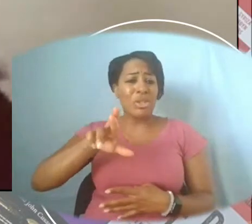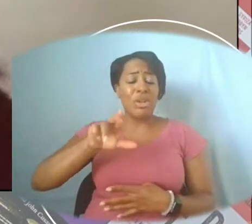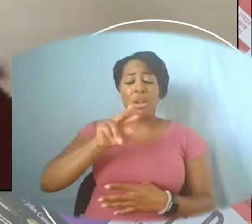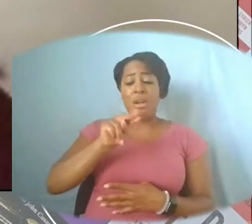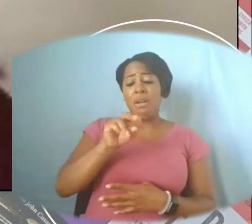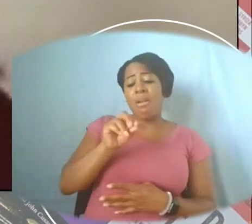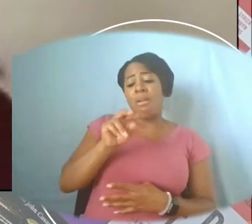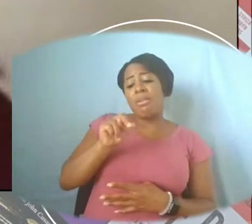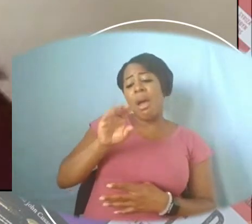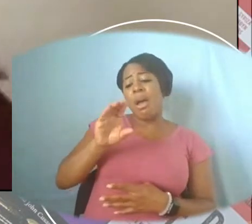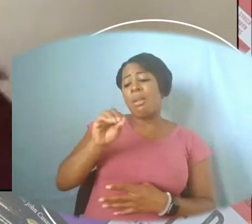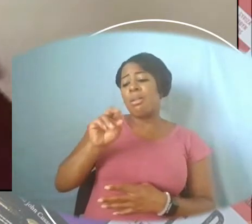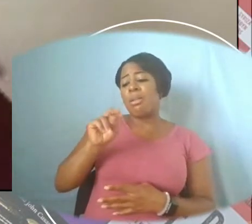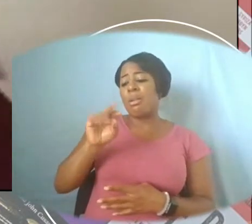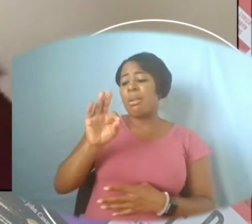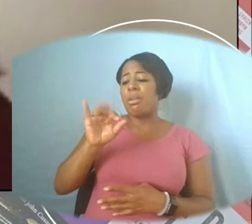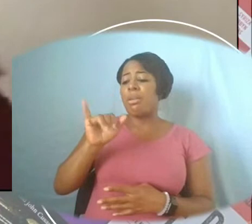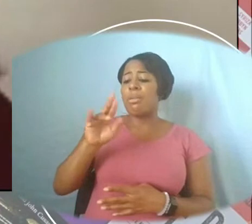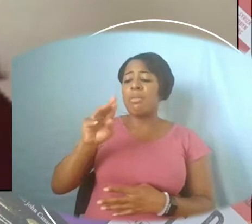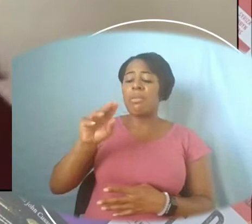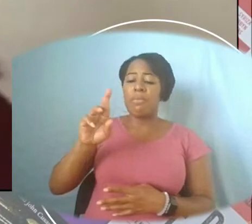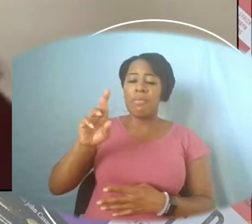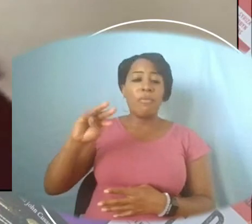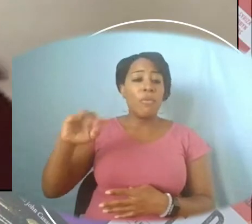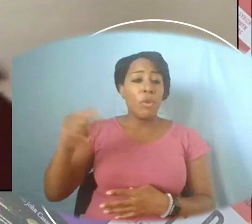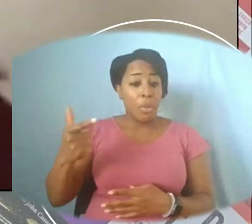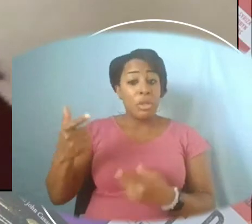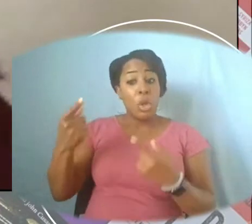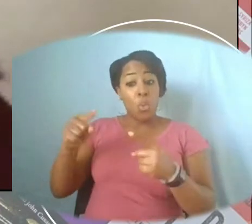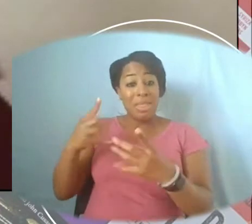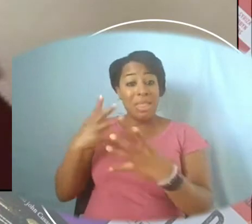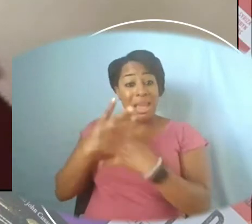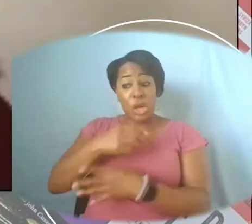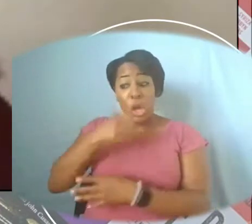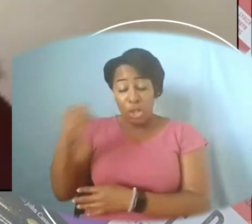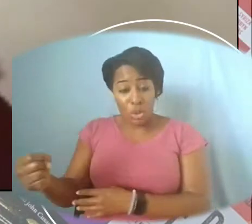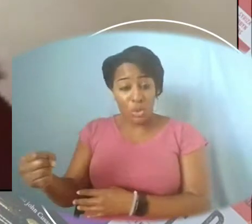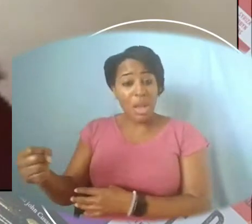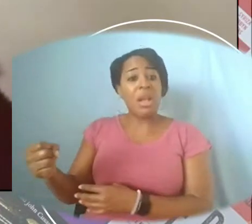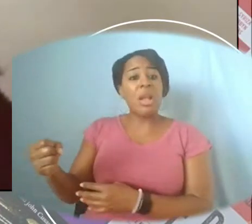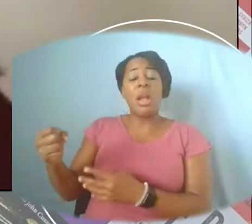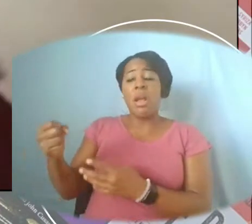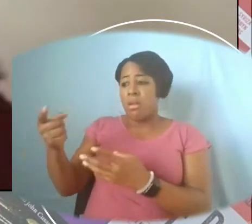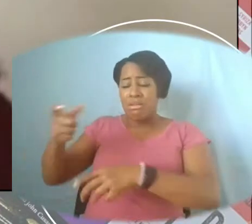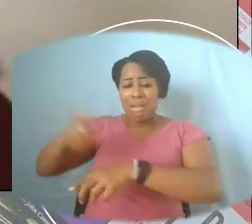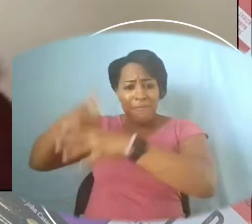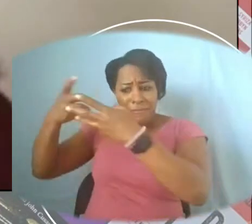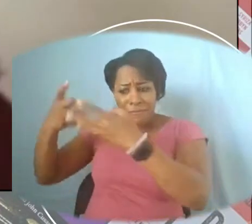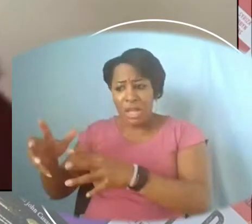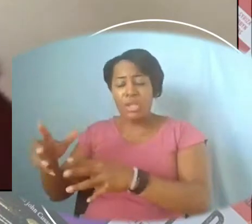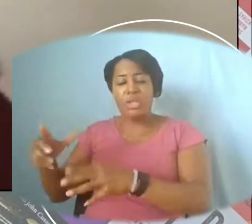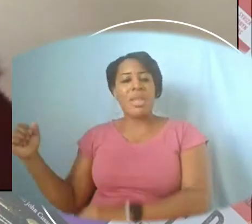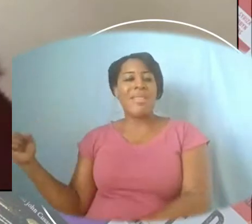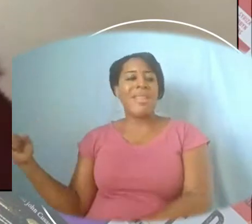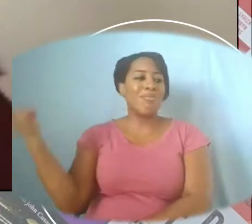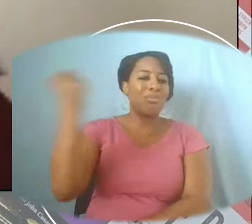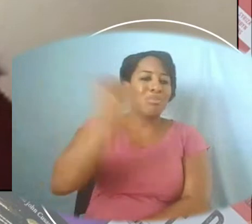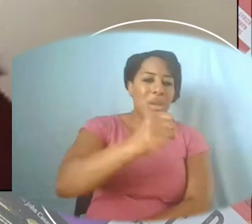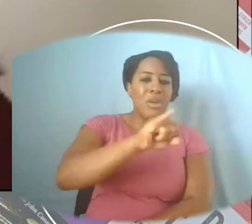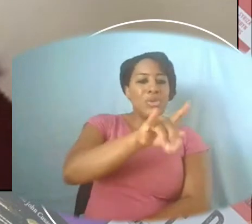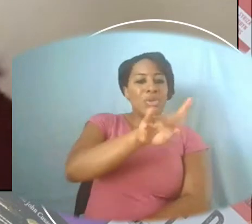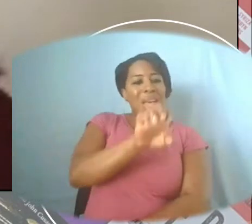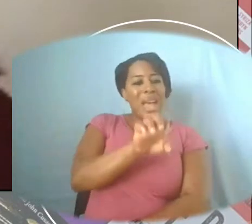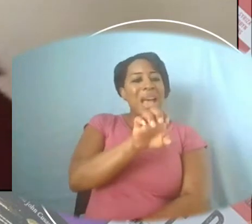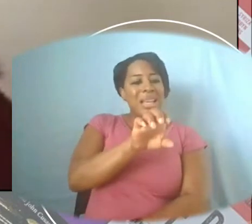but after they incarcerate them and they've done their time, then they're sending them to the ICE detention centers to go through it all over again.